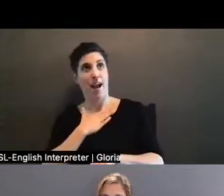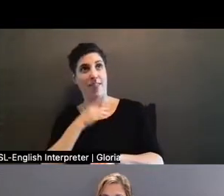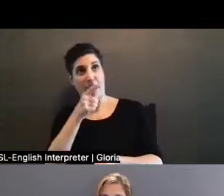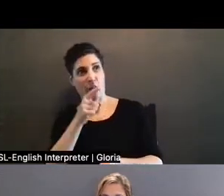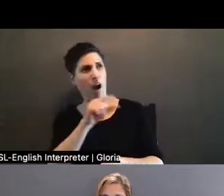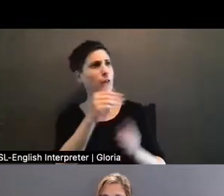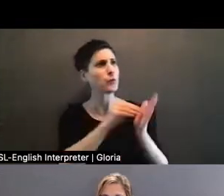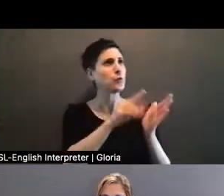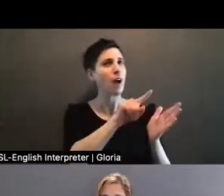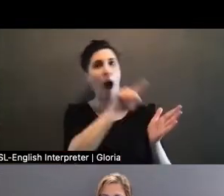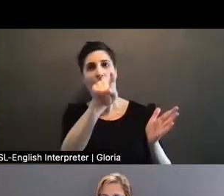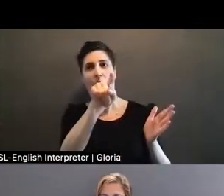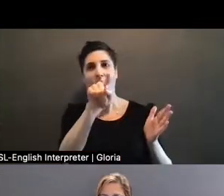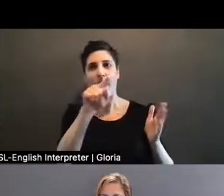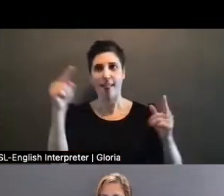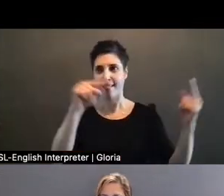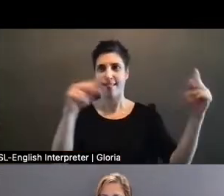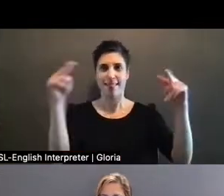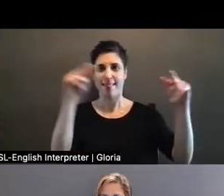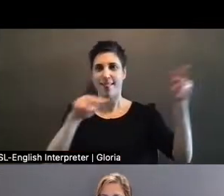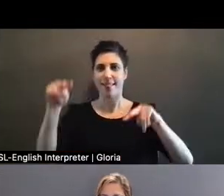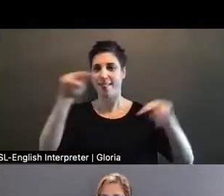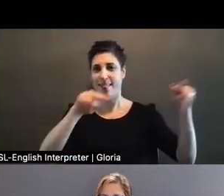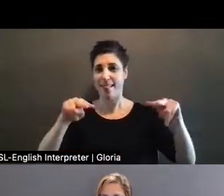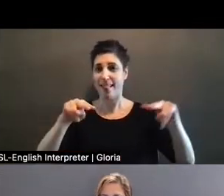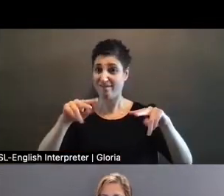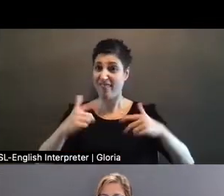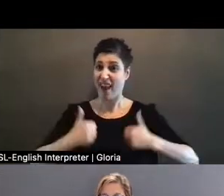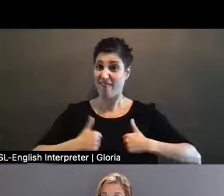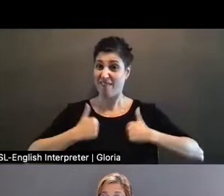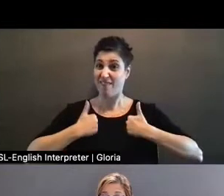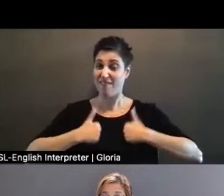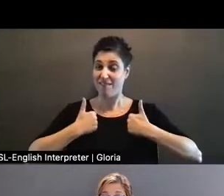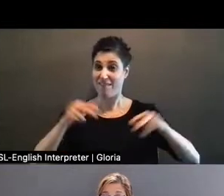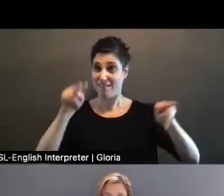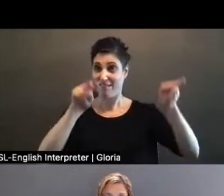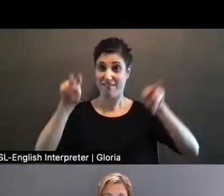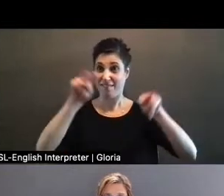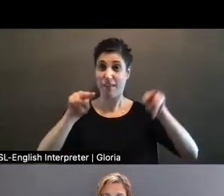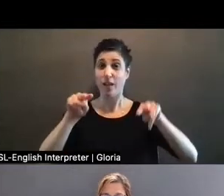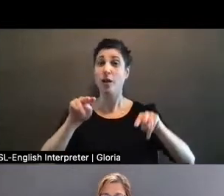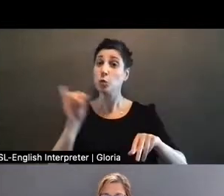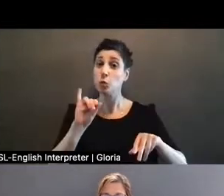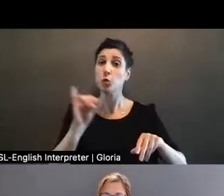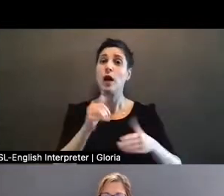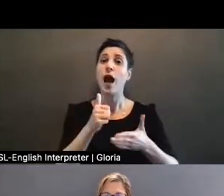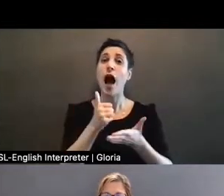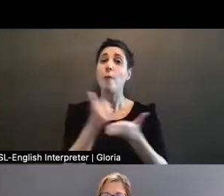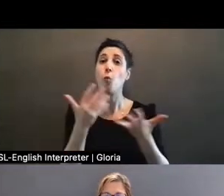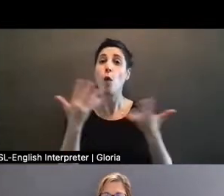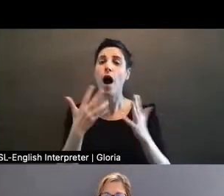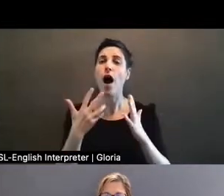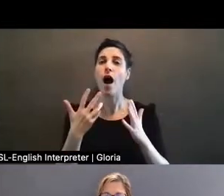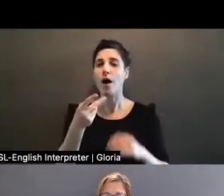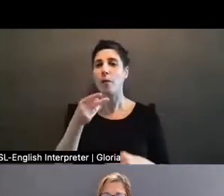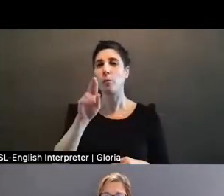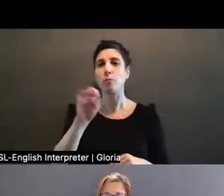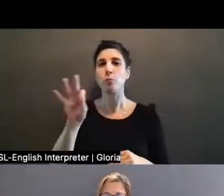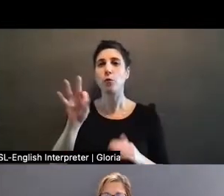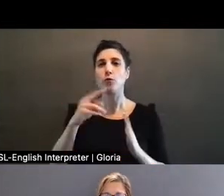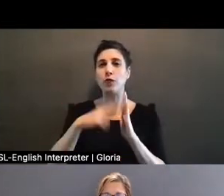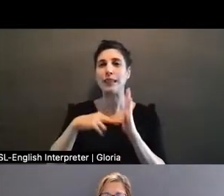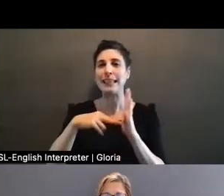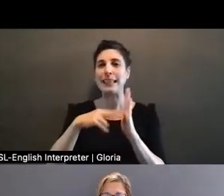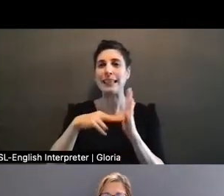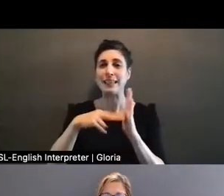real time. And it often encourages proofreading, as students will have to